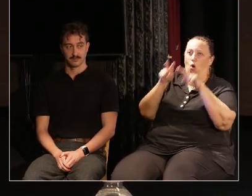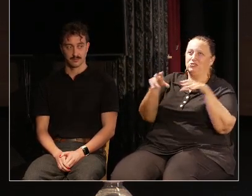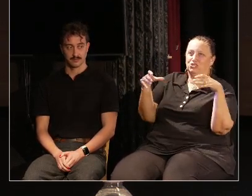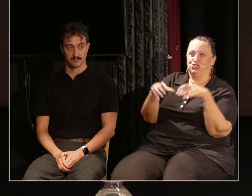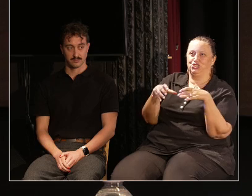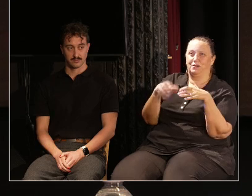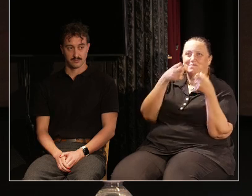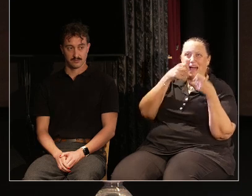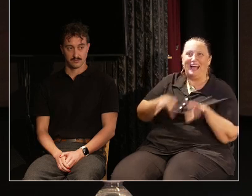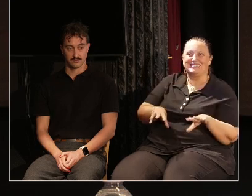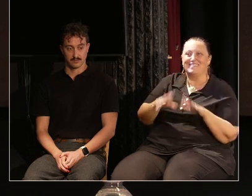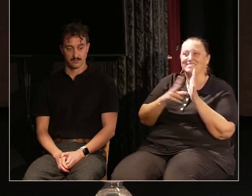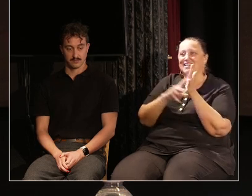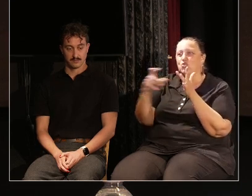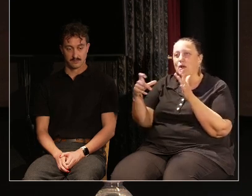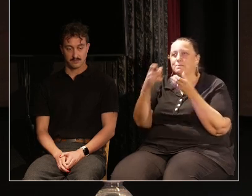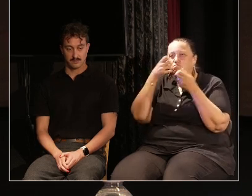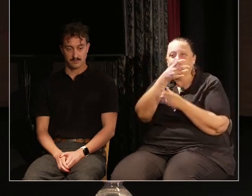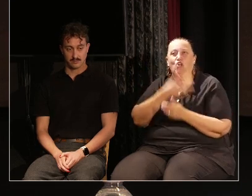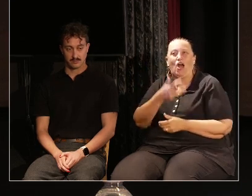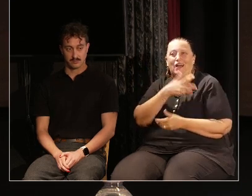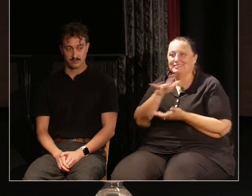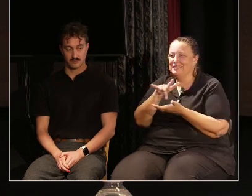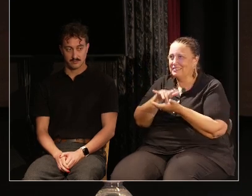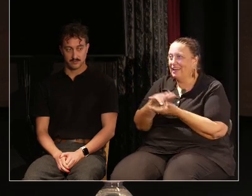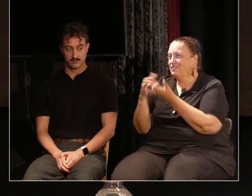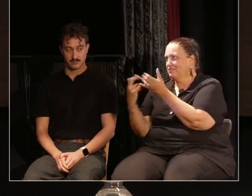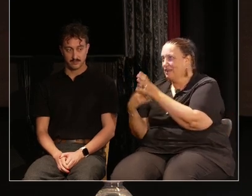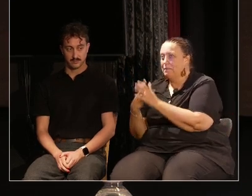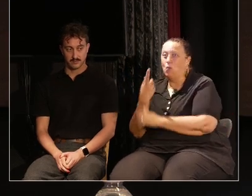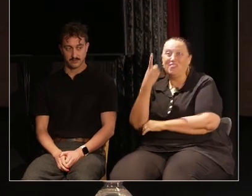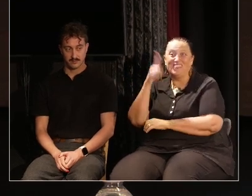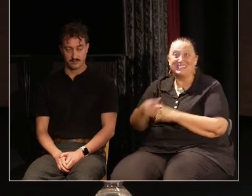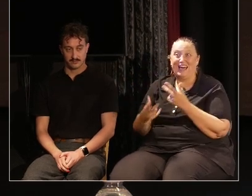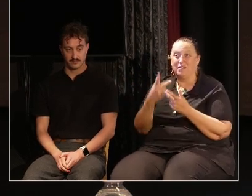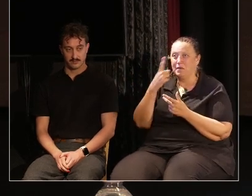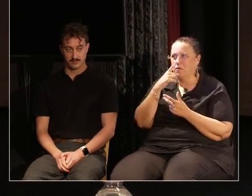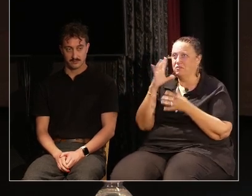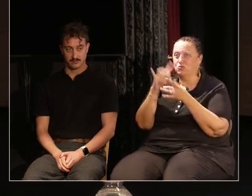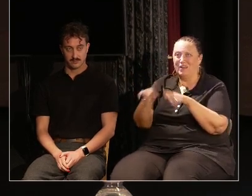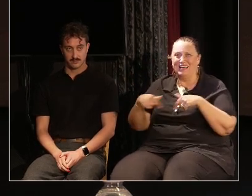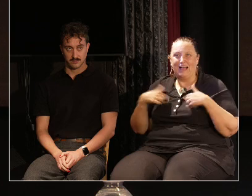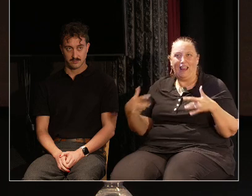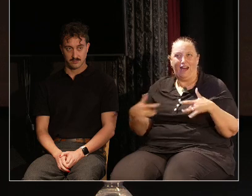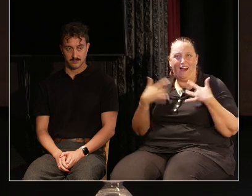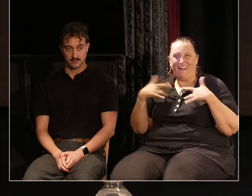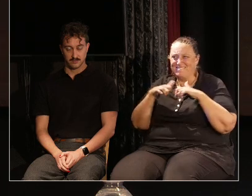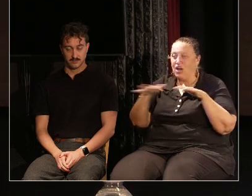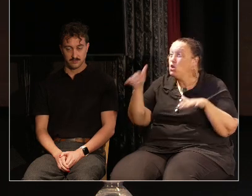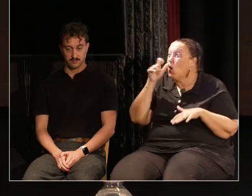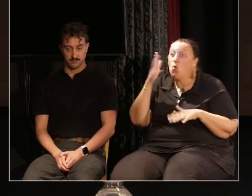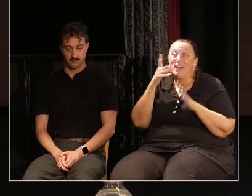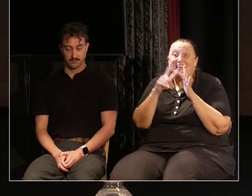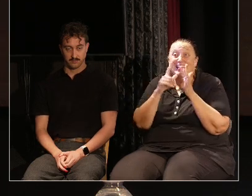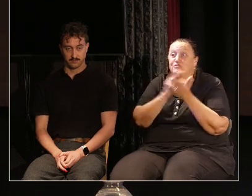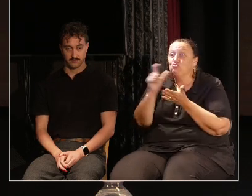Centre and in South Australia, and about 1,000 other people joining us live. I wonder if this is like in like when you do an Instagram